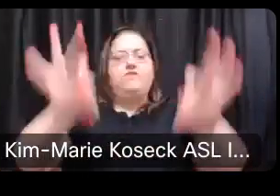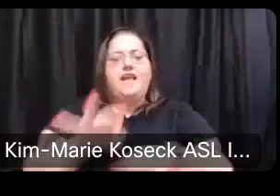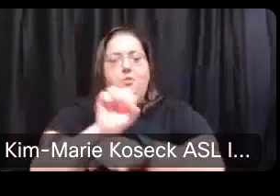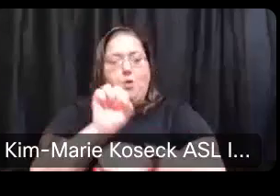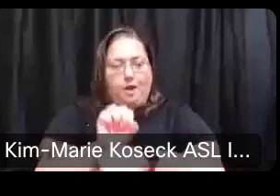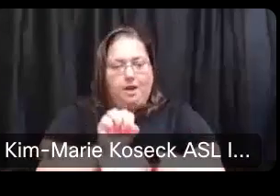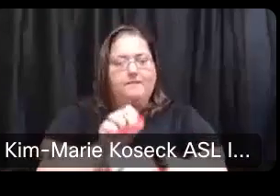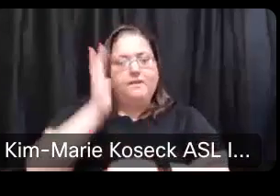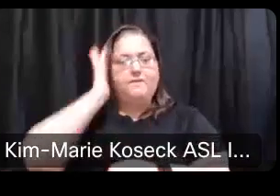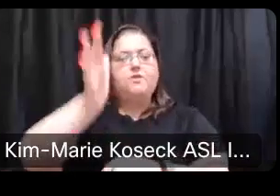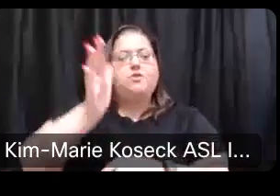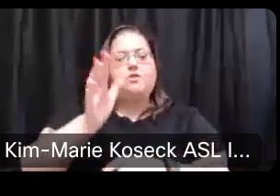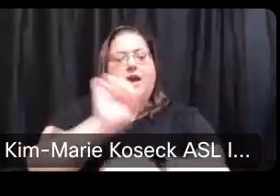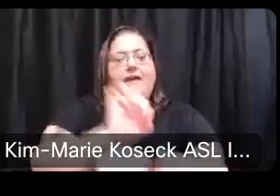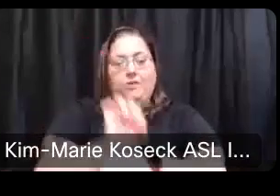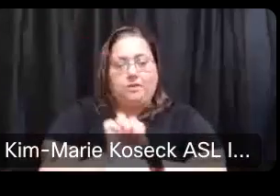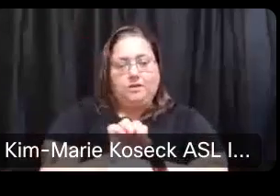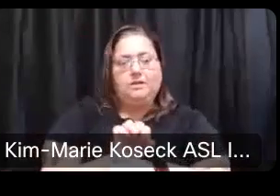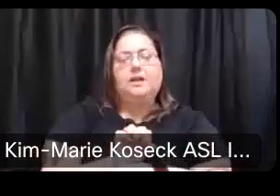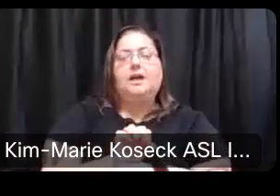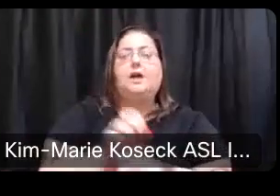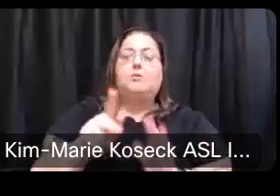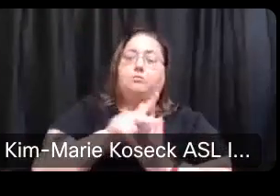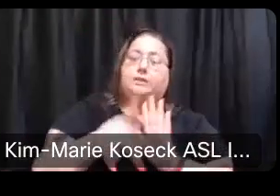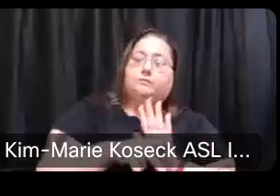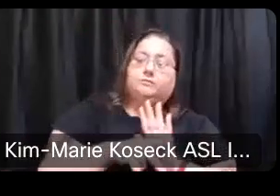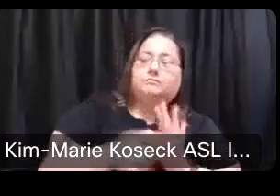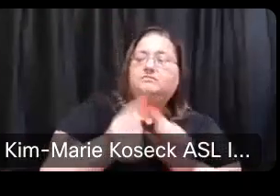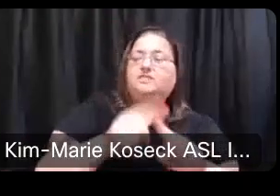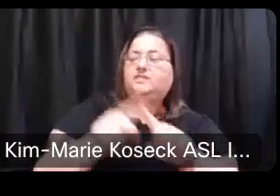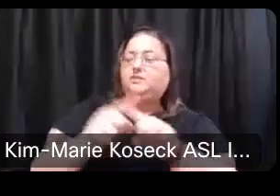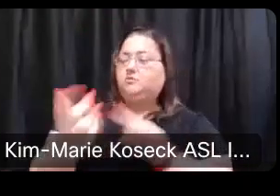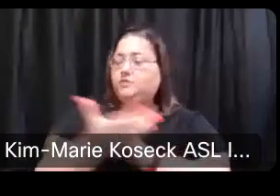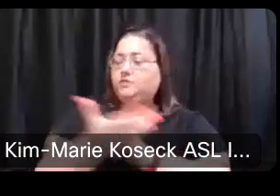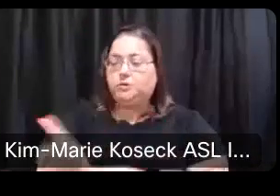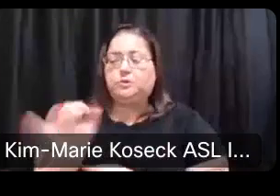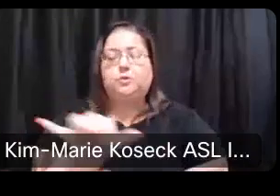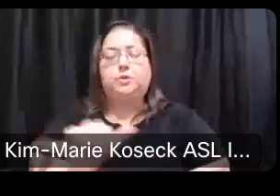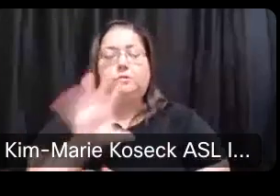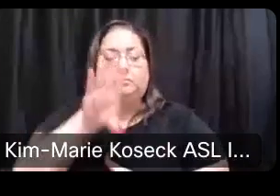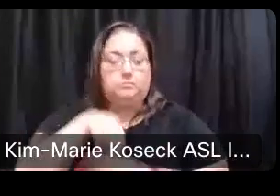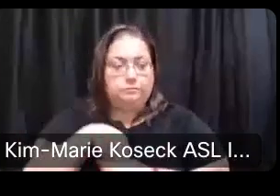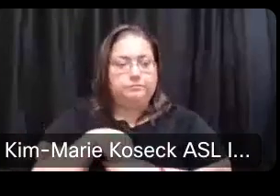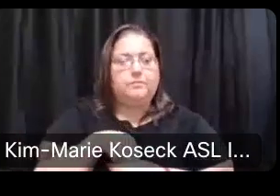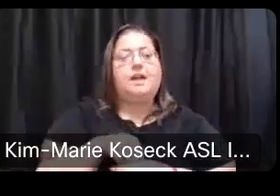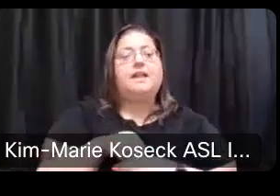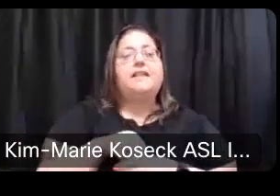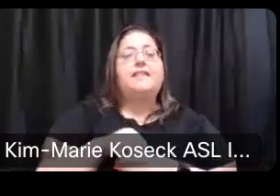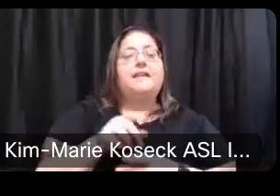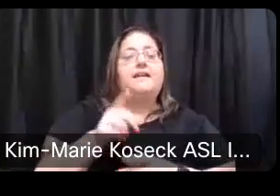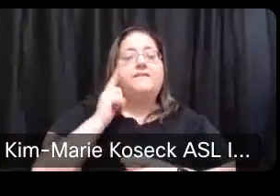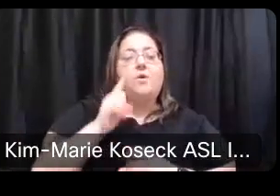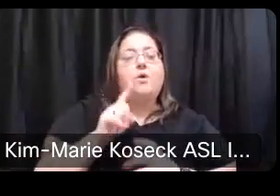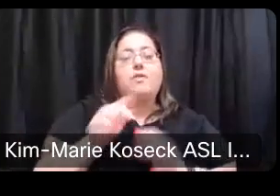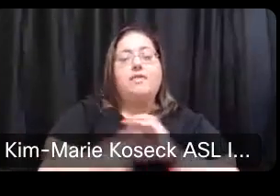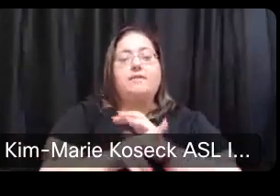efforts, including a collective vision, principles, and resources. To achieve the vision and principles, this framework